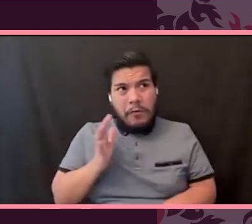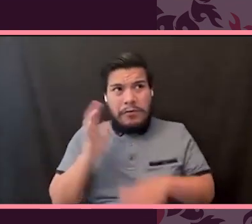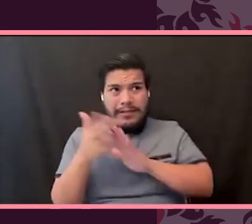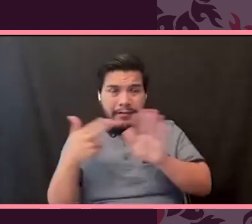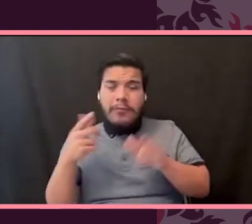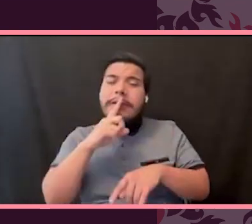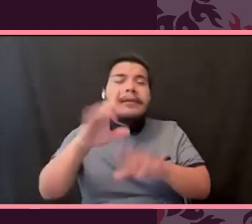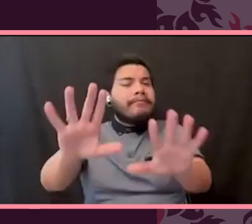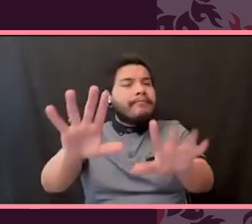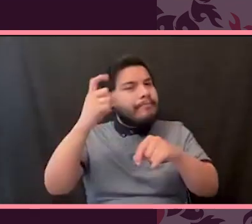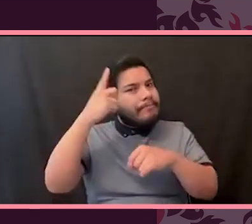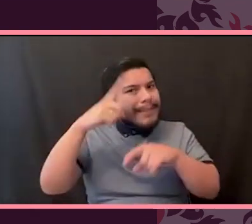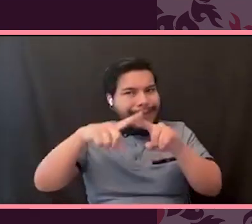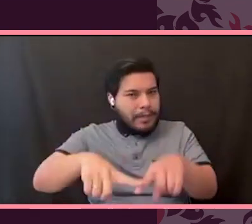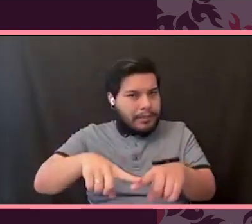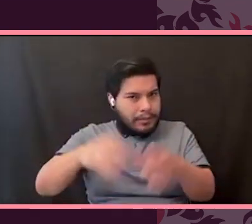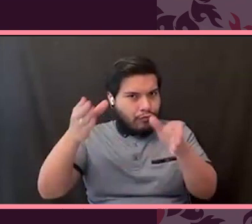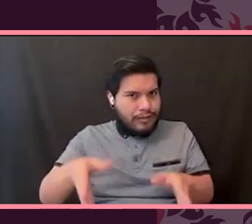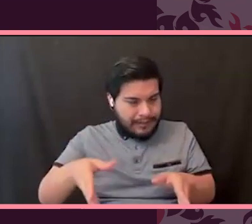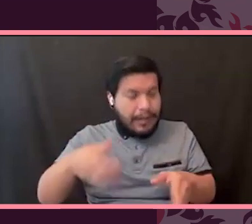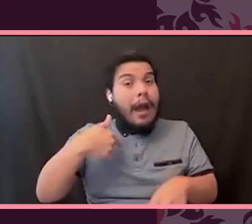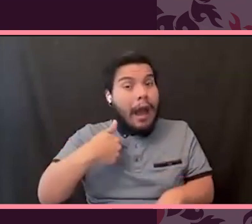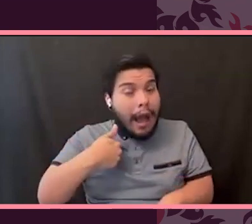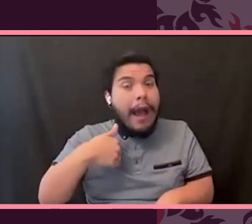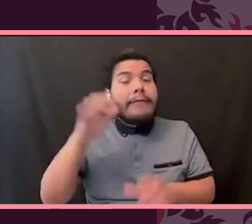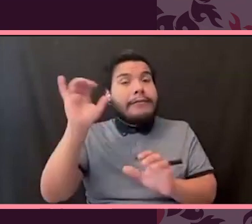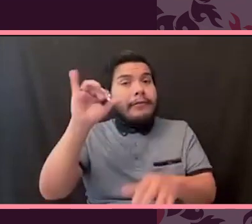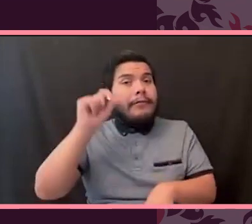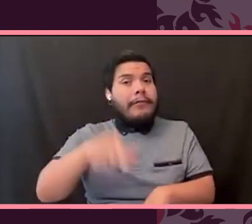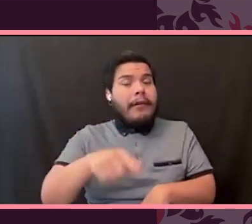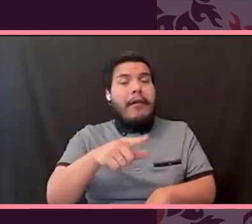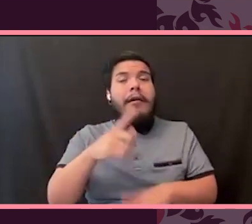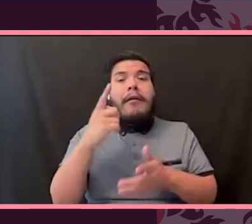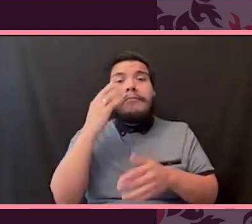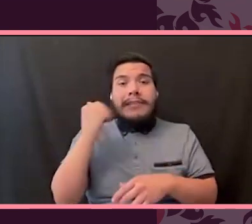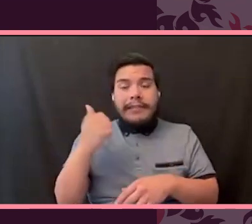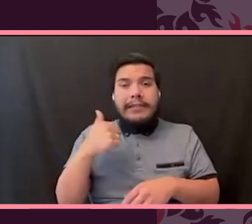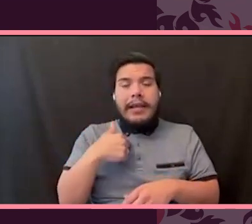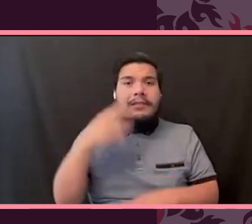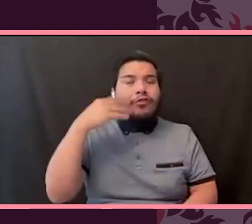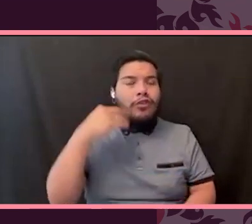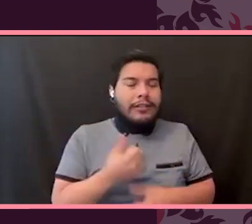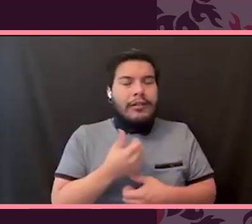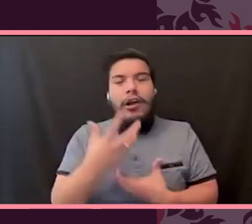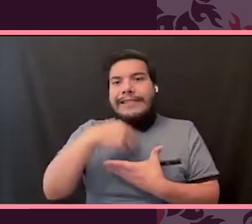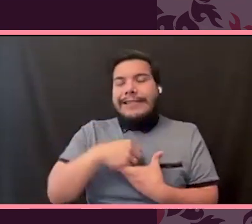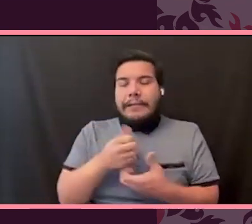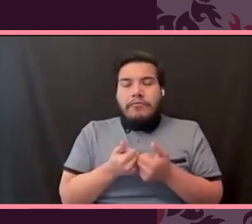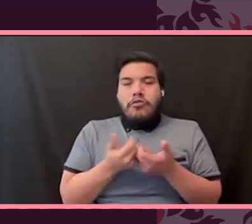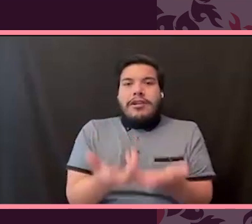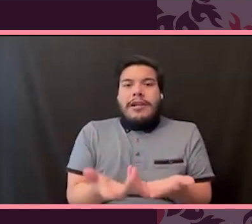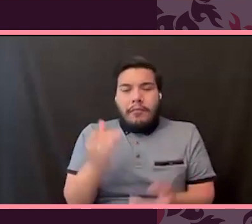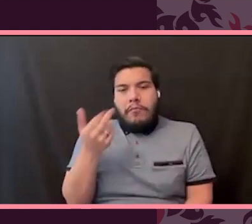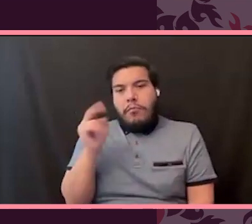on the person. I sought it because I actually went through autistic burnout when my son was struggling in school and when he was